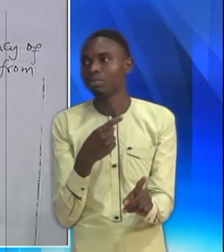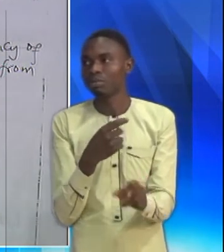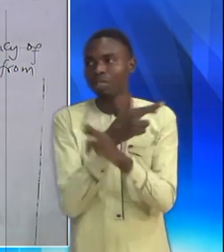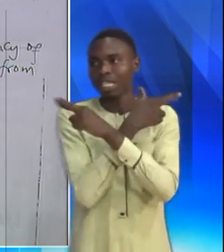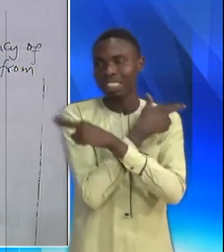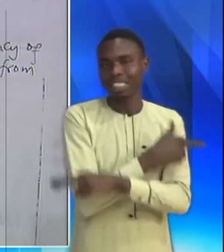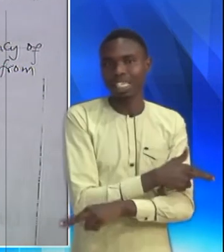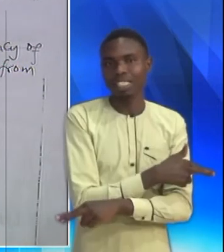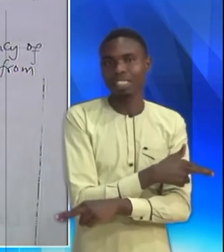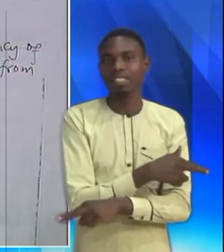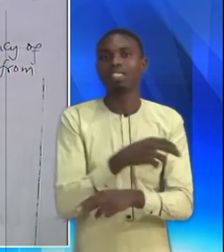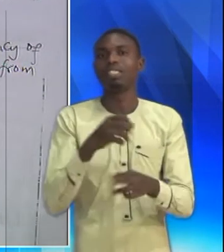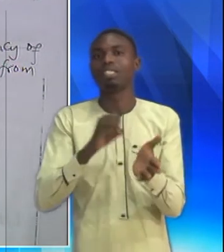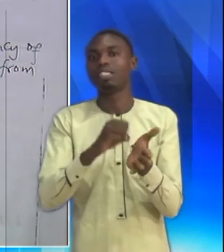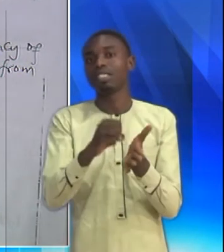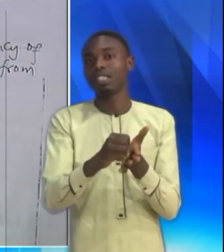rest state,